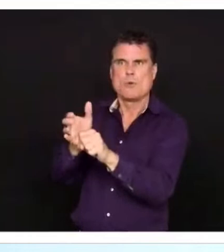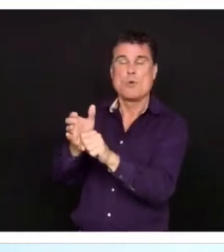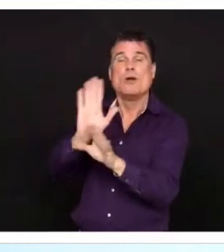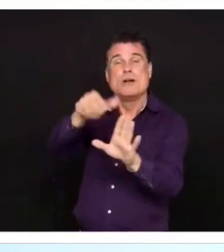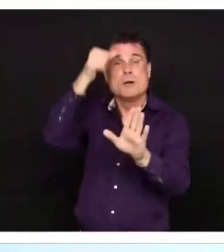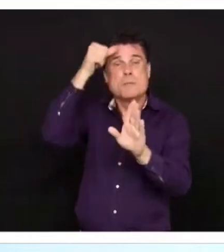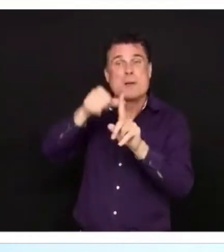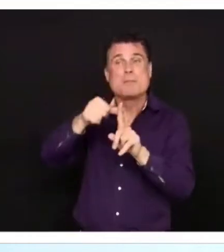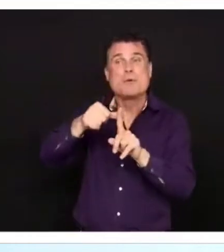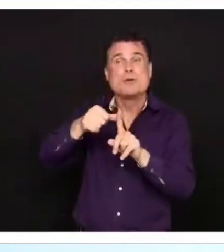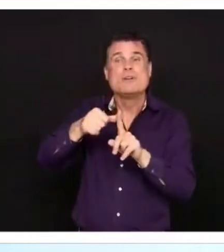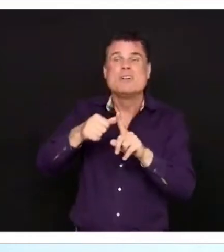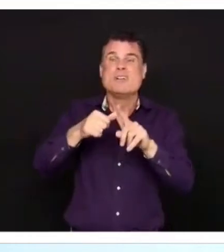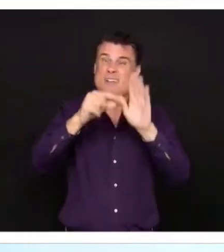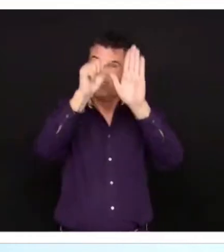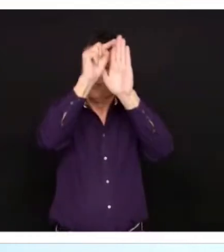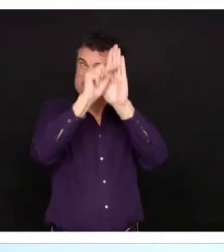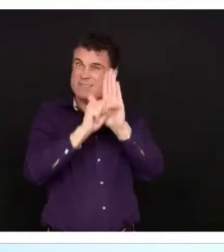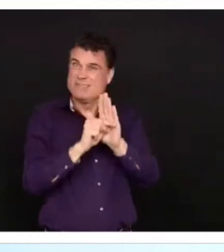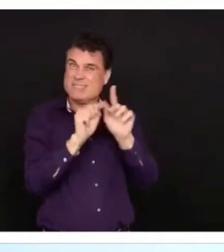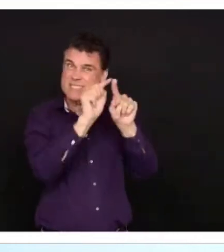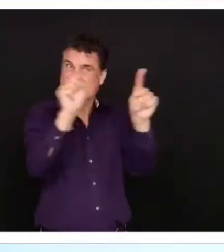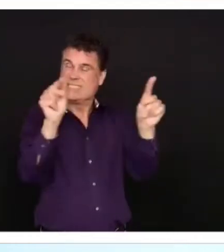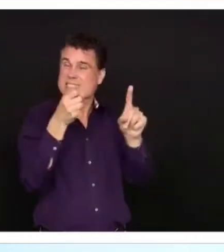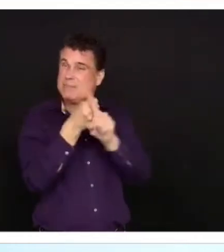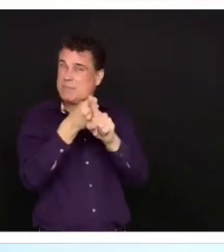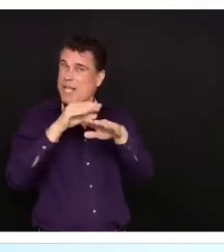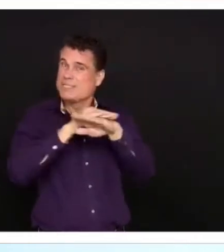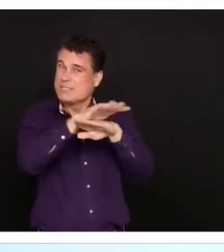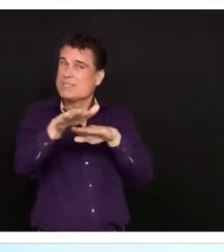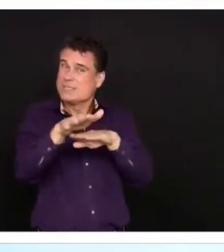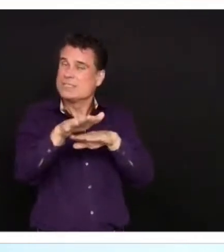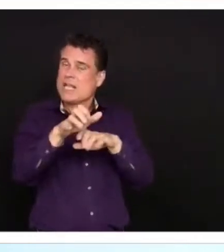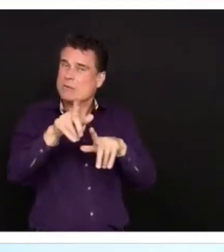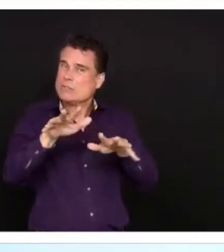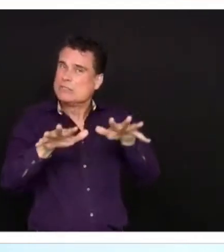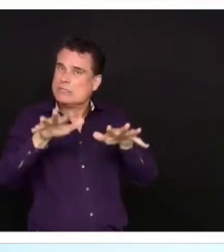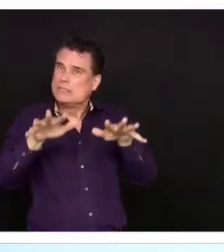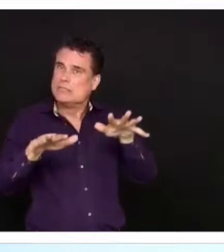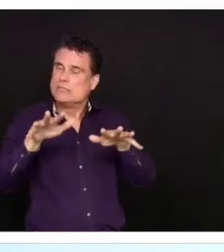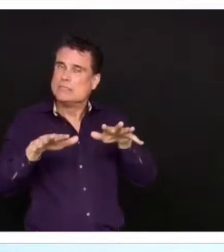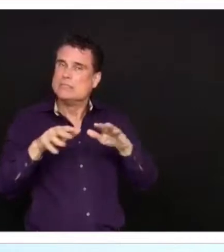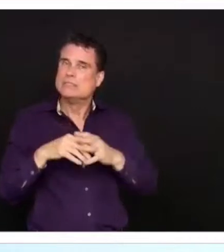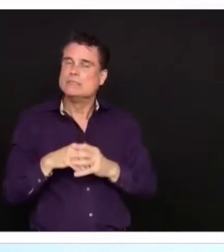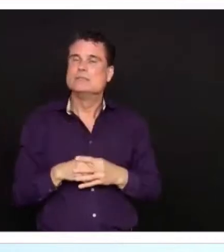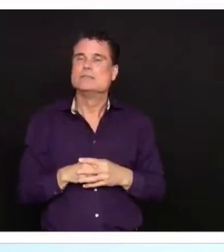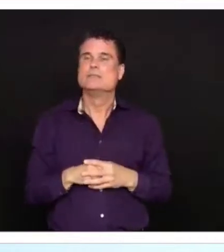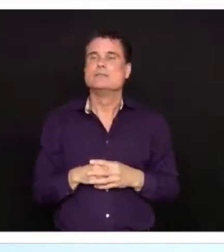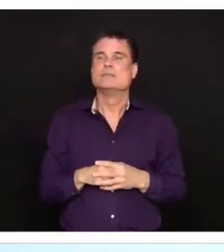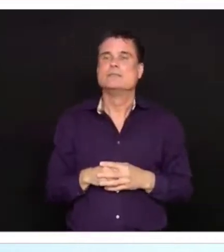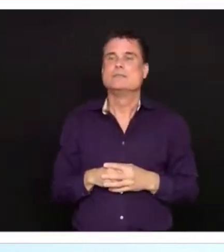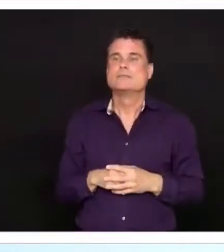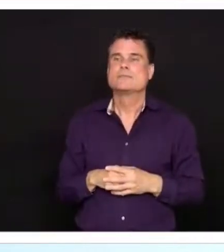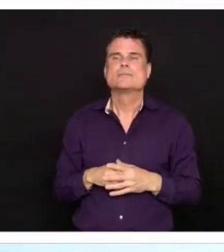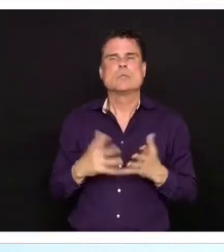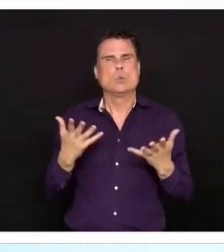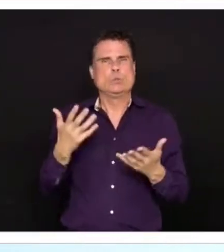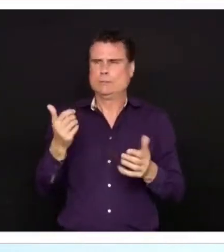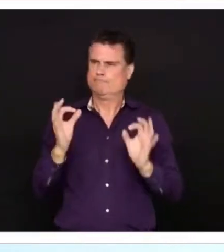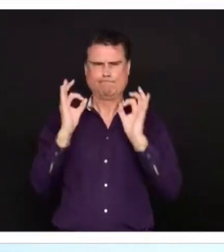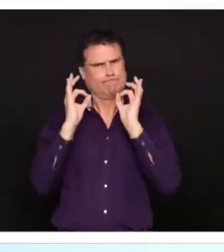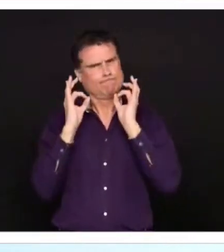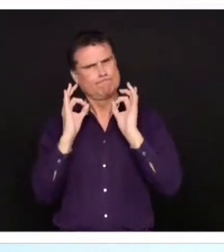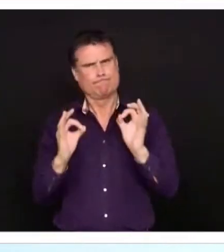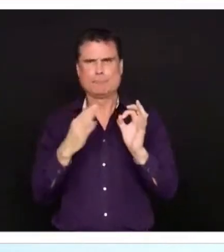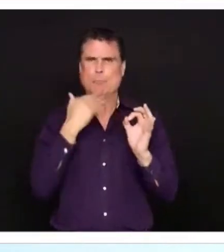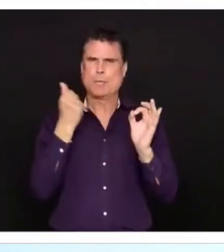December right now. So together what we have to do is we have to use our strengths to find a middle